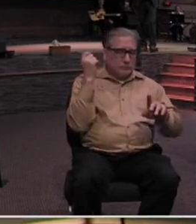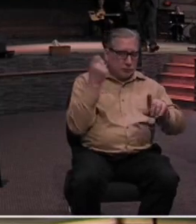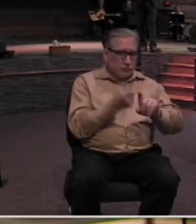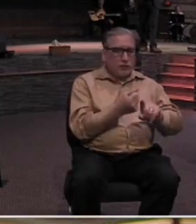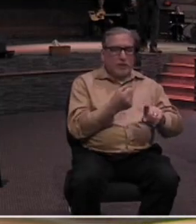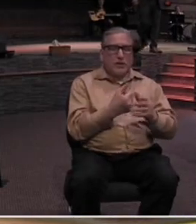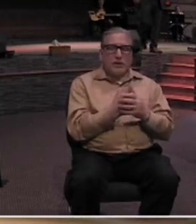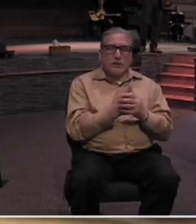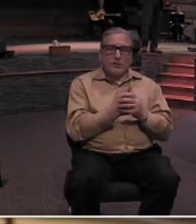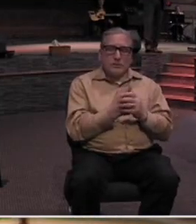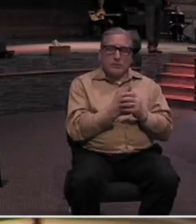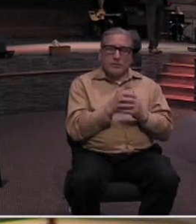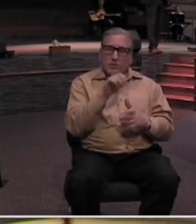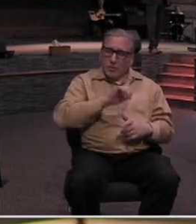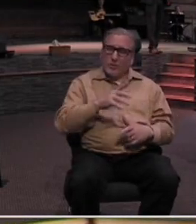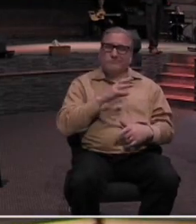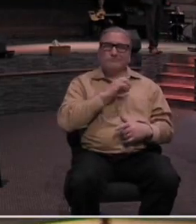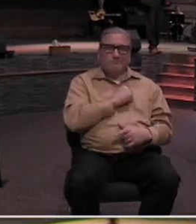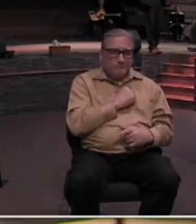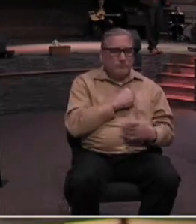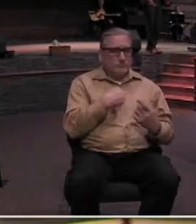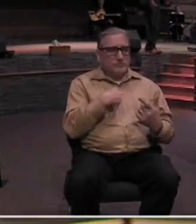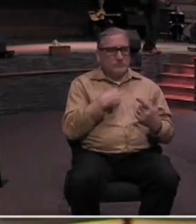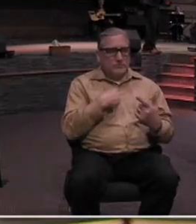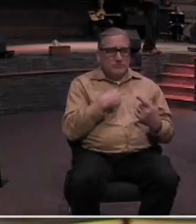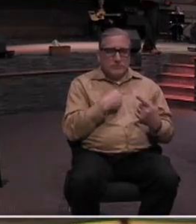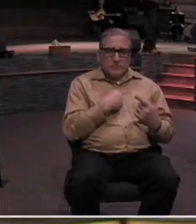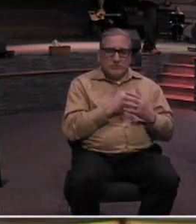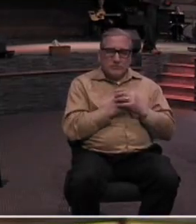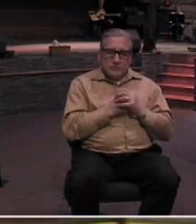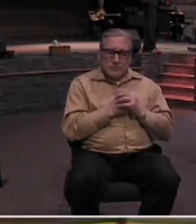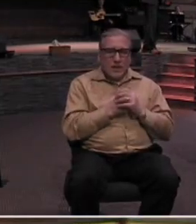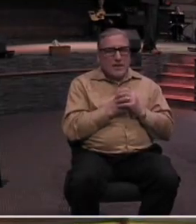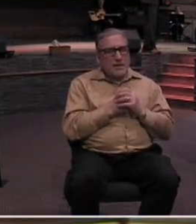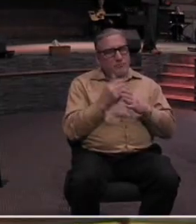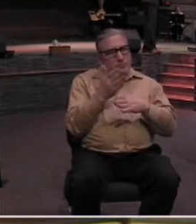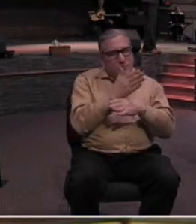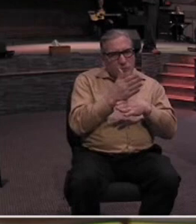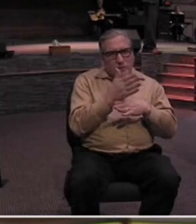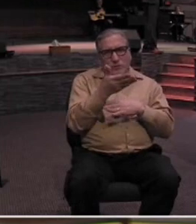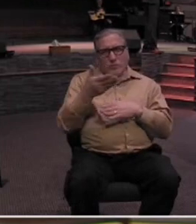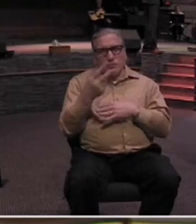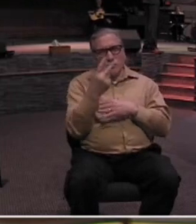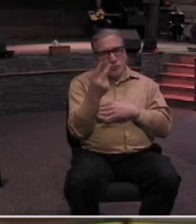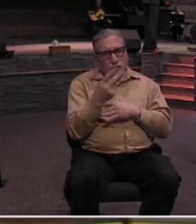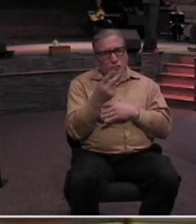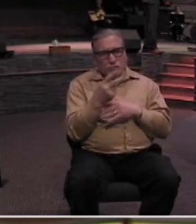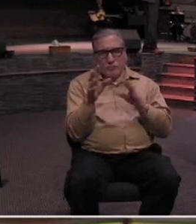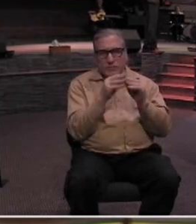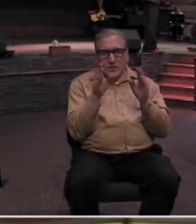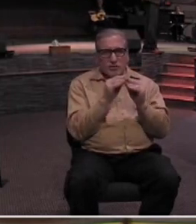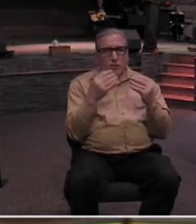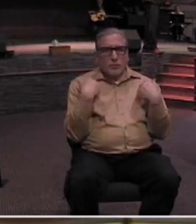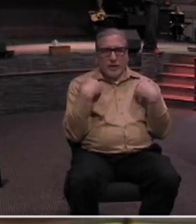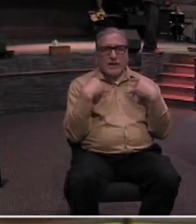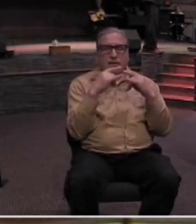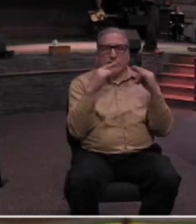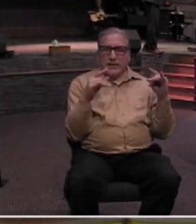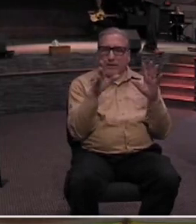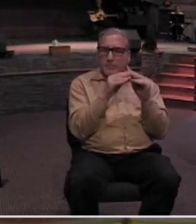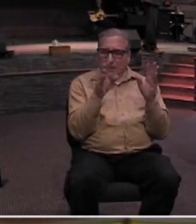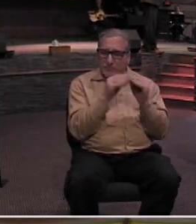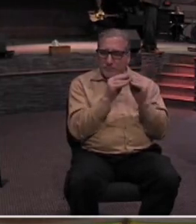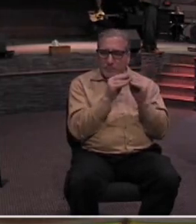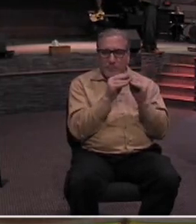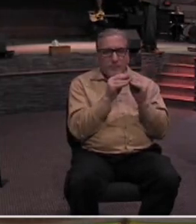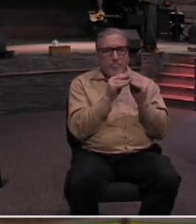me. Well, I said all that to share this. In between those two services, we had camp meeting. And